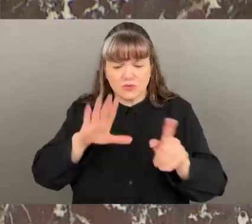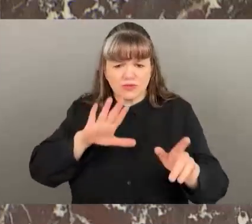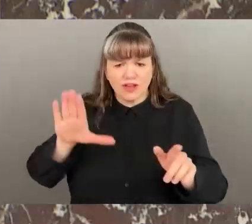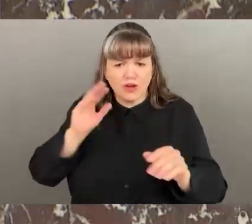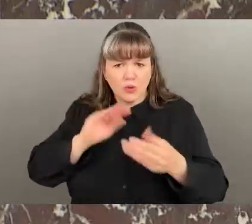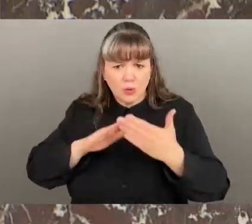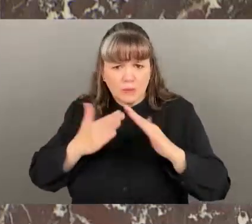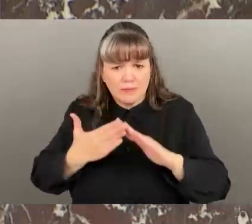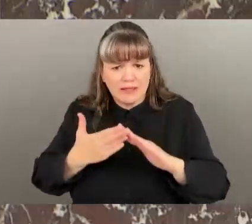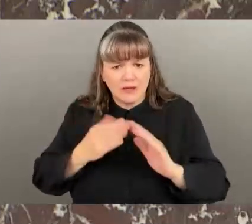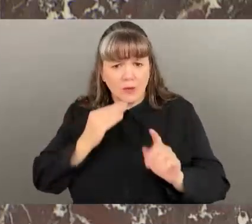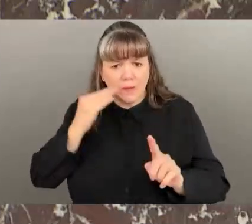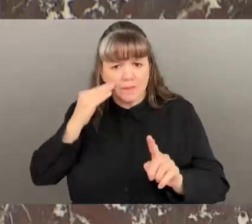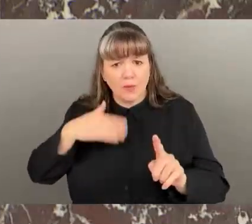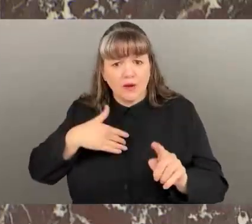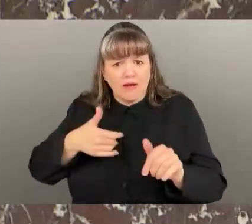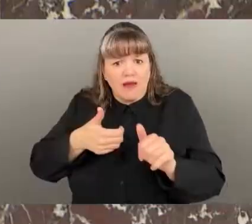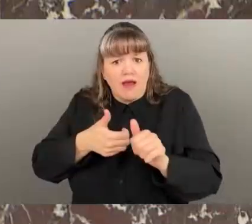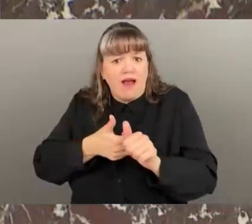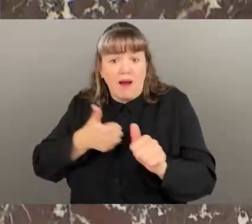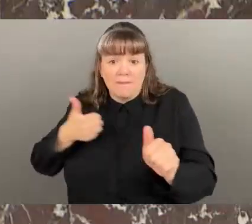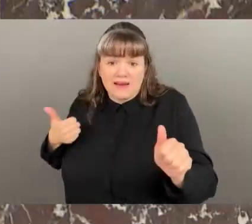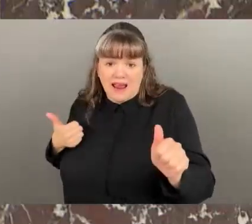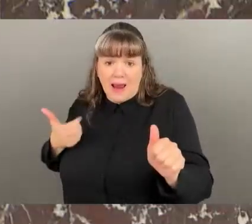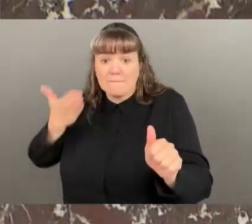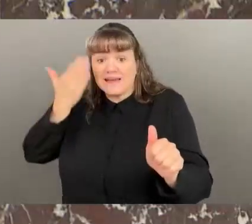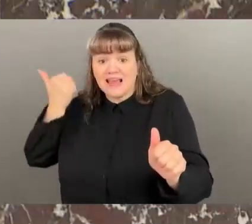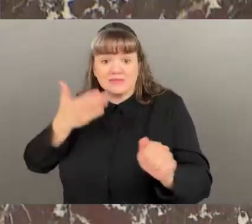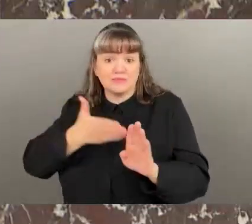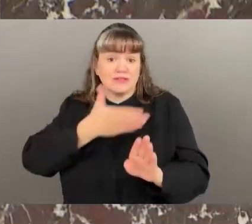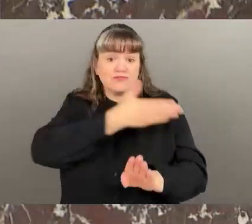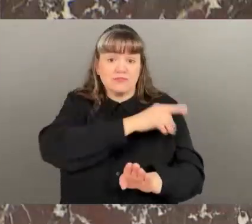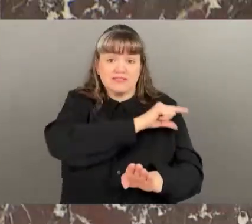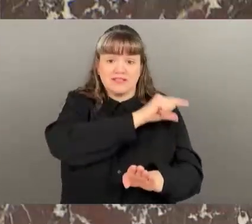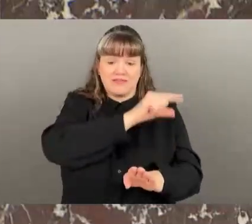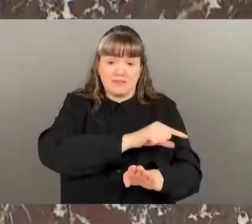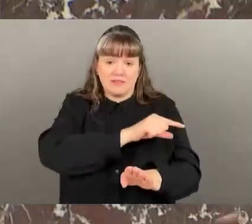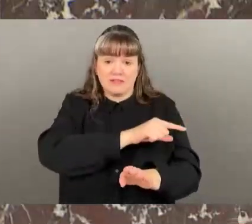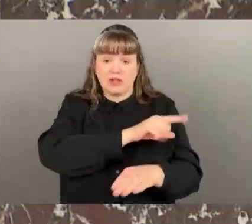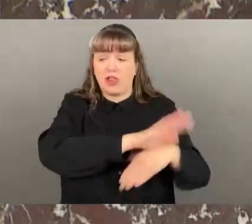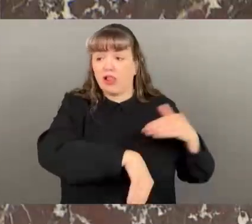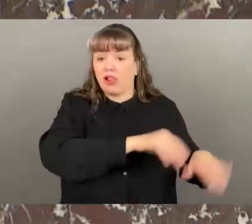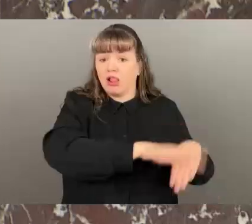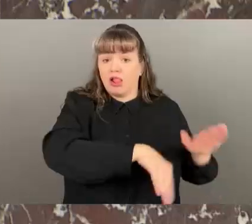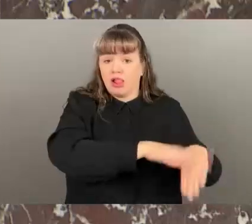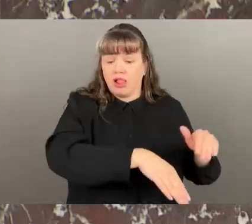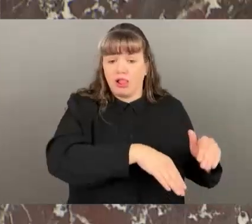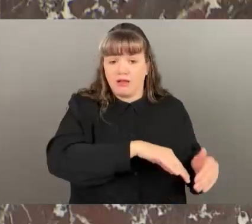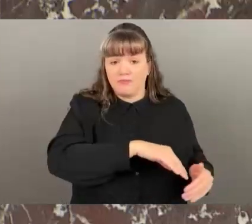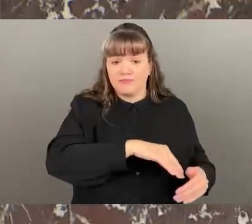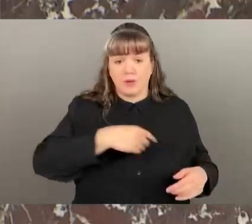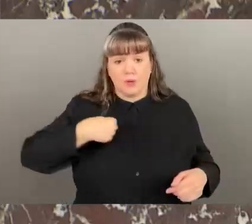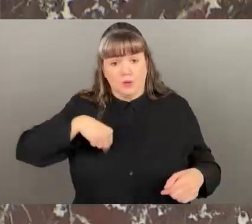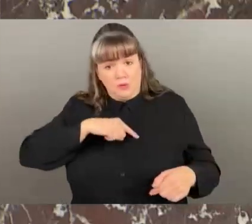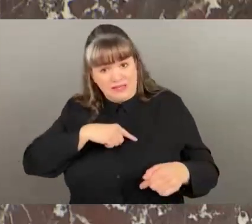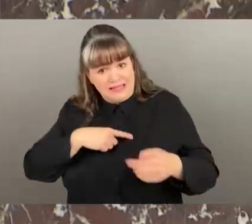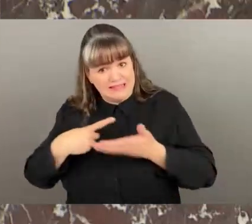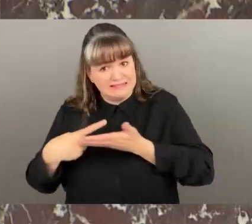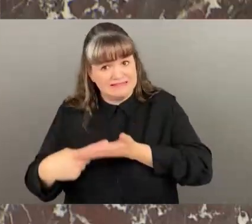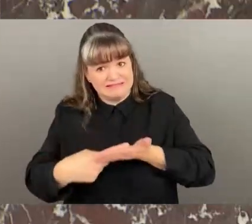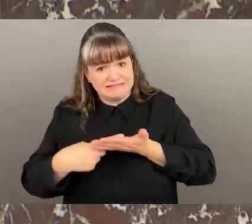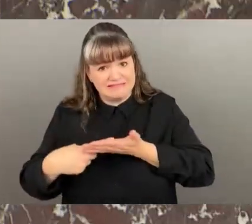affordable housing. We talk about supportive housing in this time, Honourable Speaker, all the time. But I continuously hear opposition every